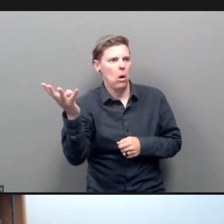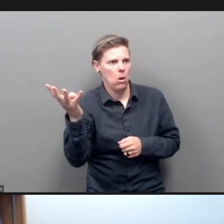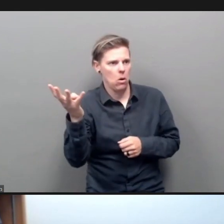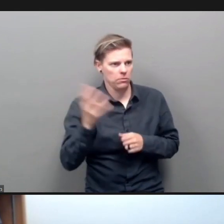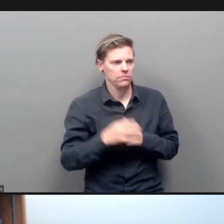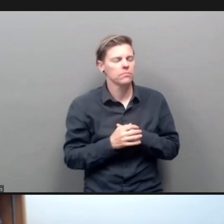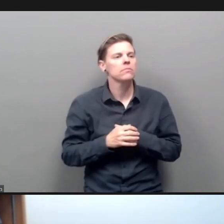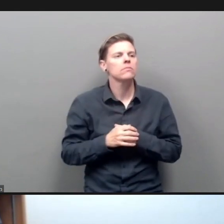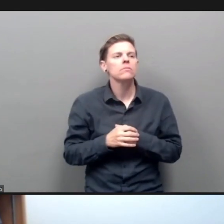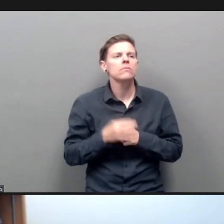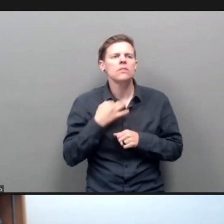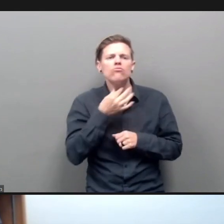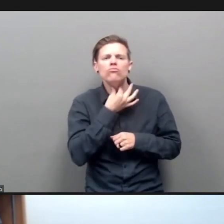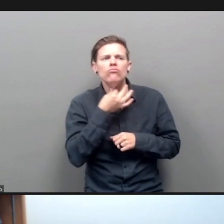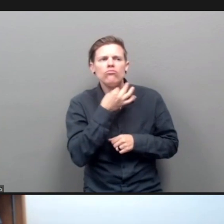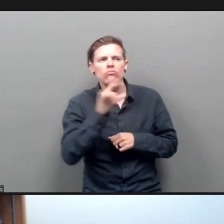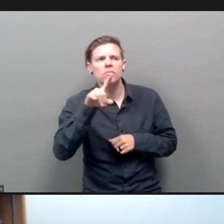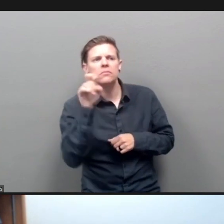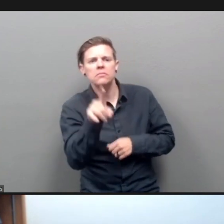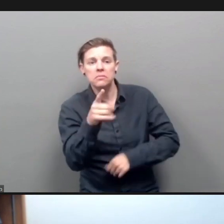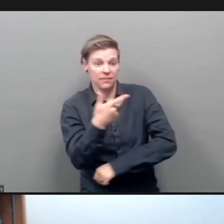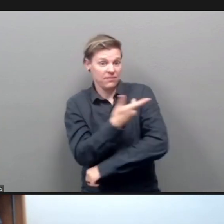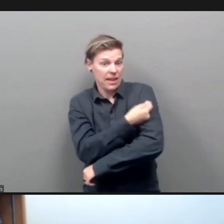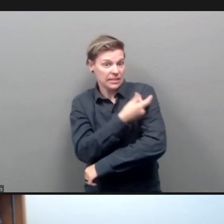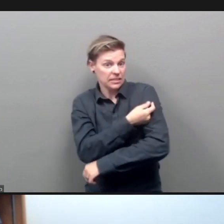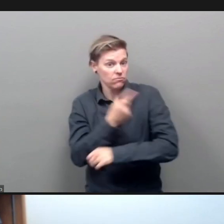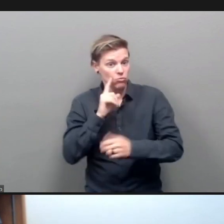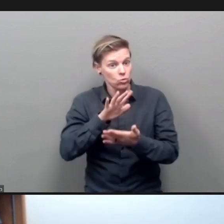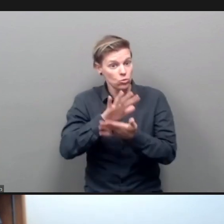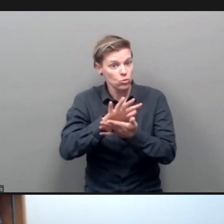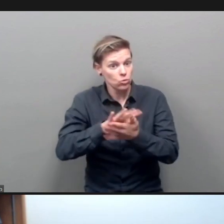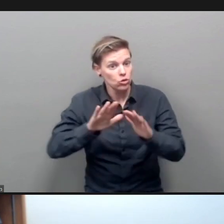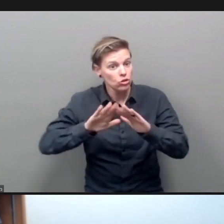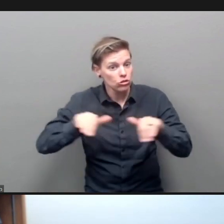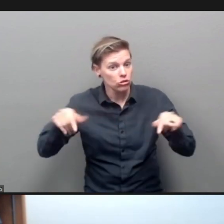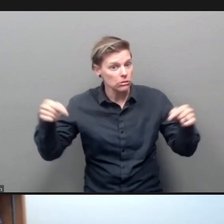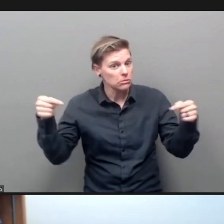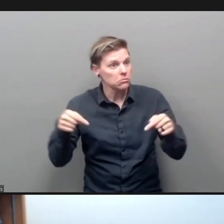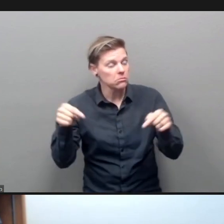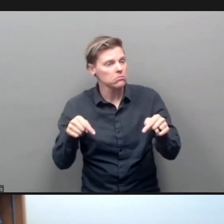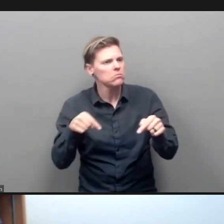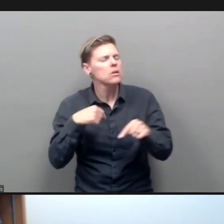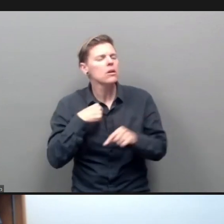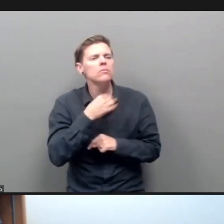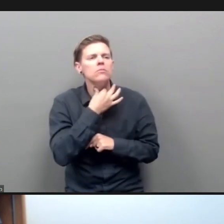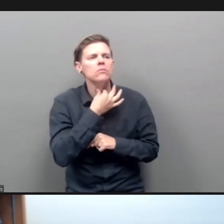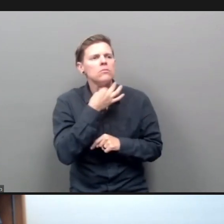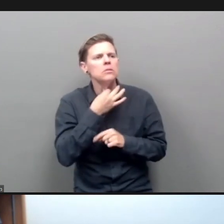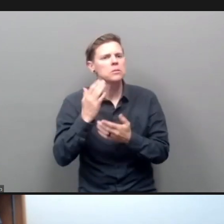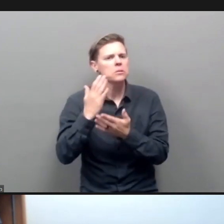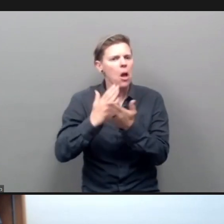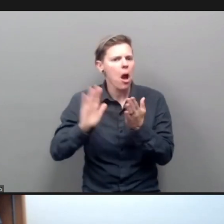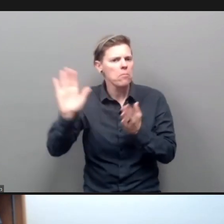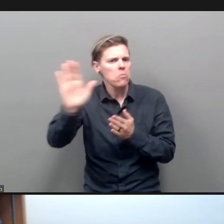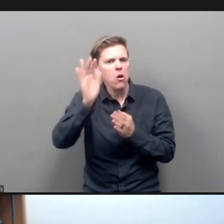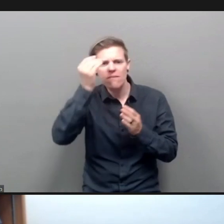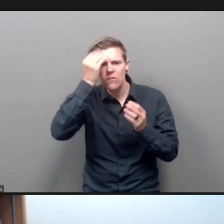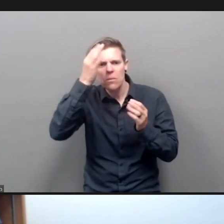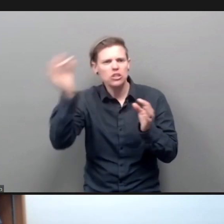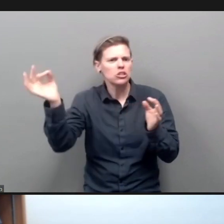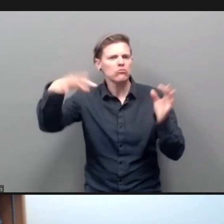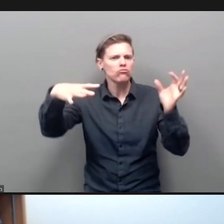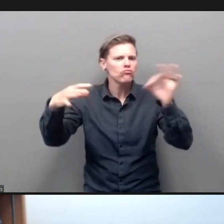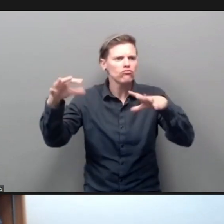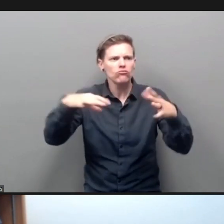for school-age children. I'm wondering, given the information you guys kind of talked about today, if we could see or expect to see